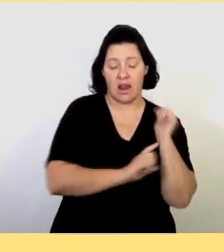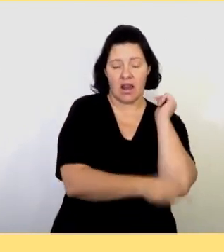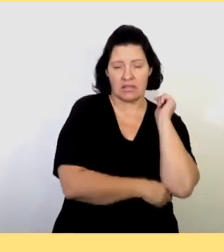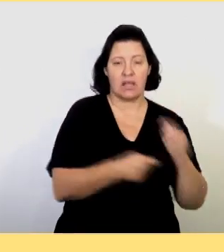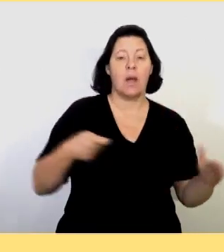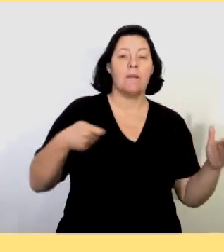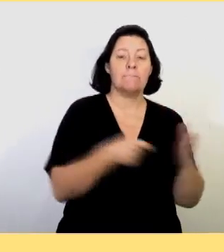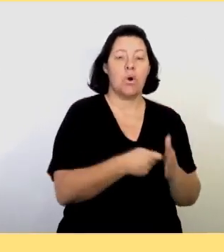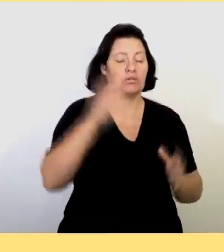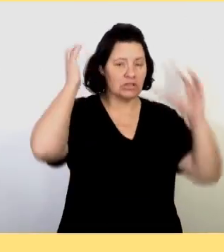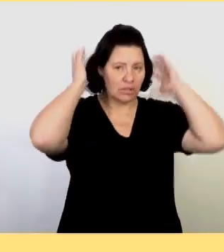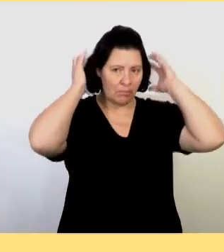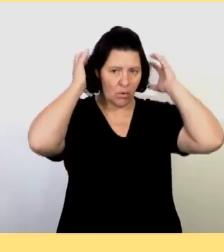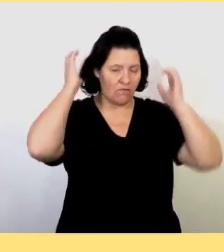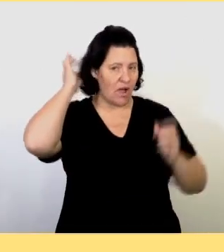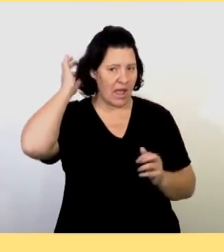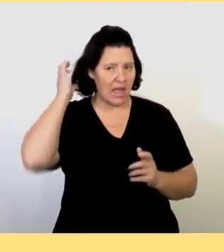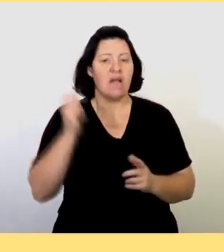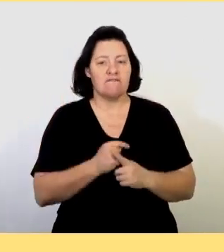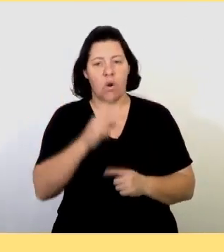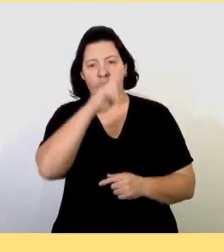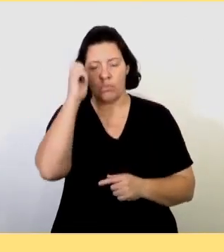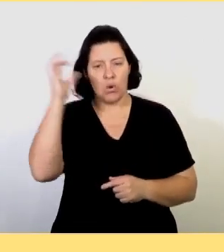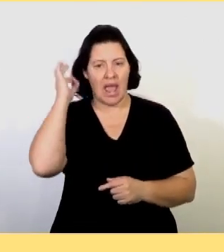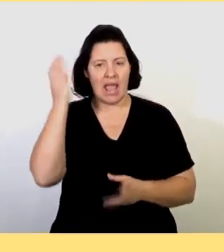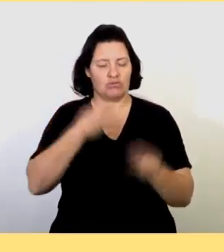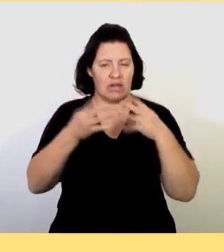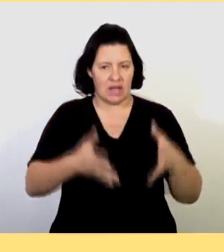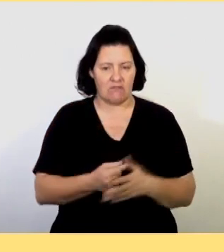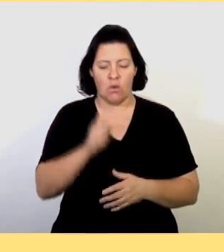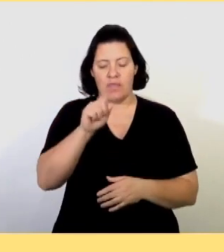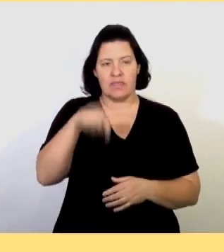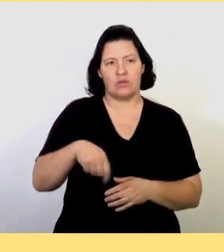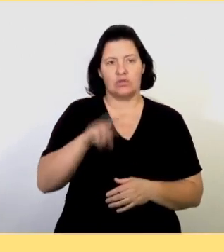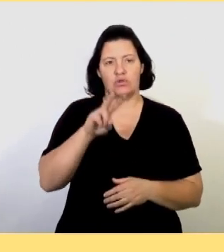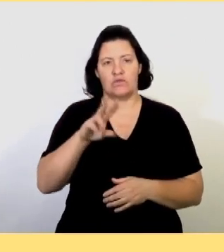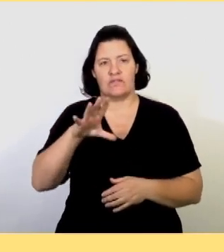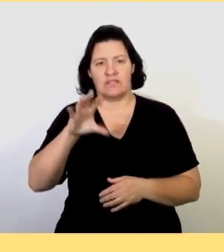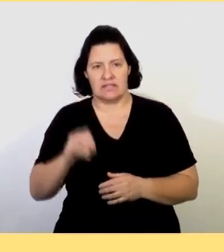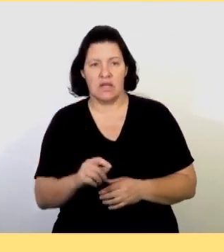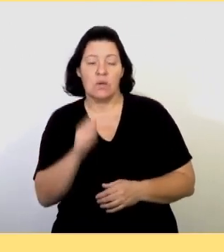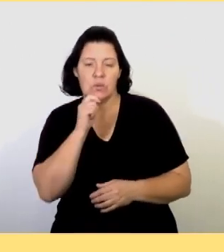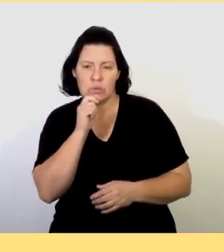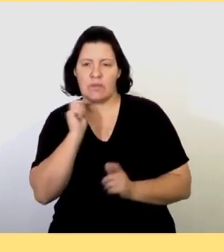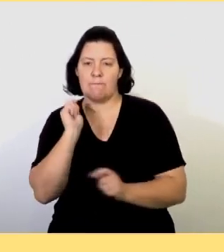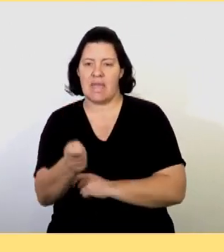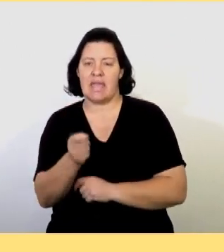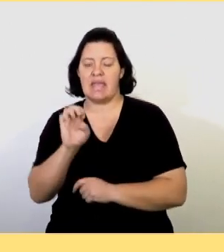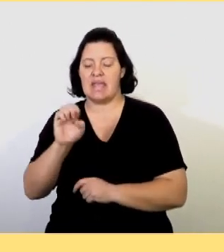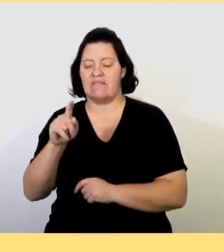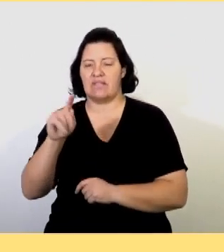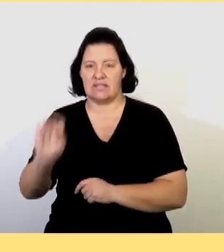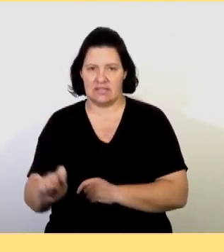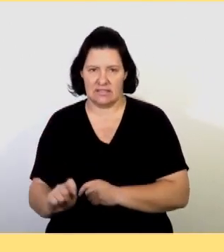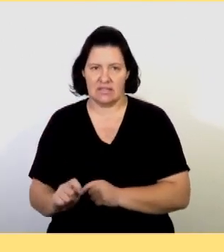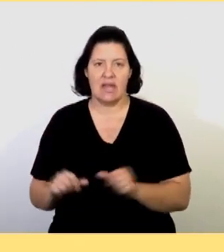says, bought hair shampoo for blue hair traders for 1,250 and we used EFT.